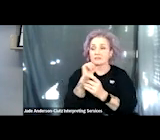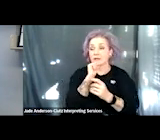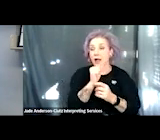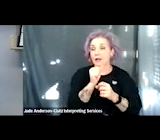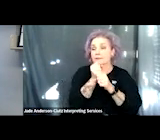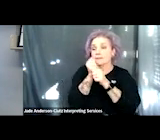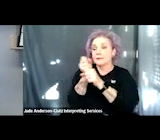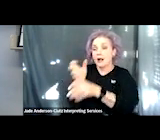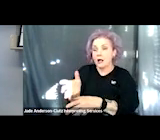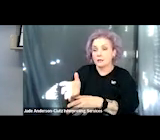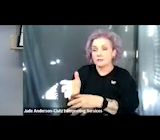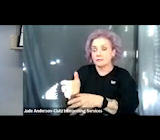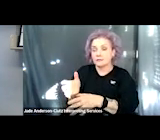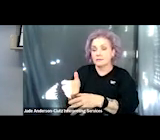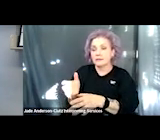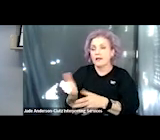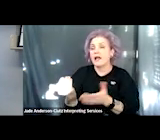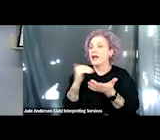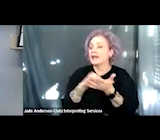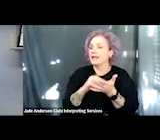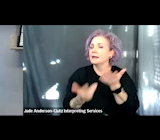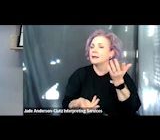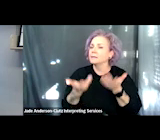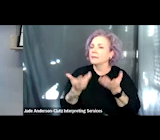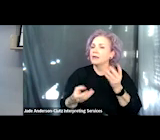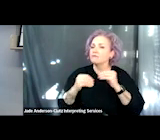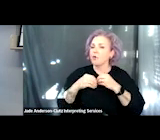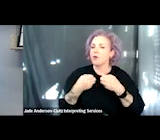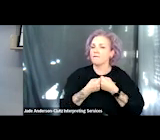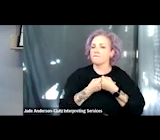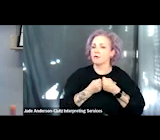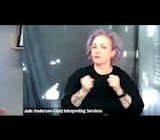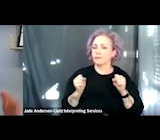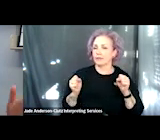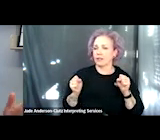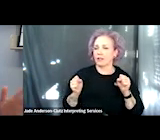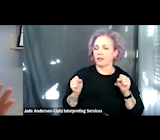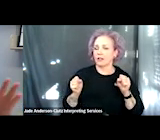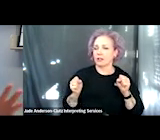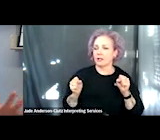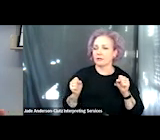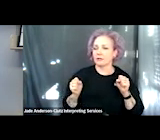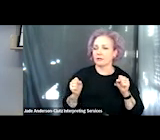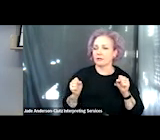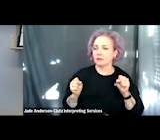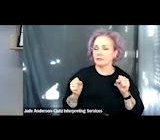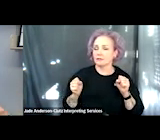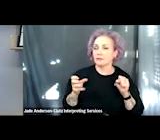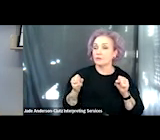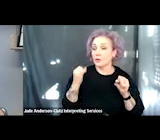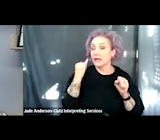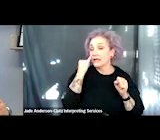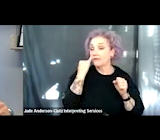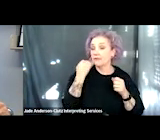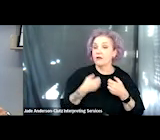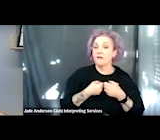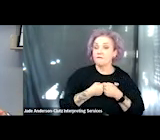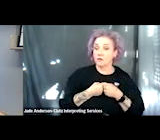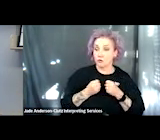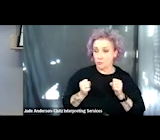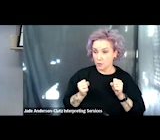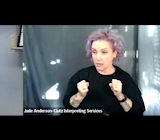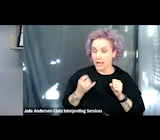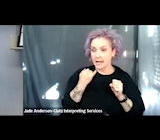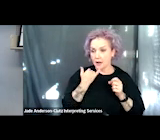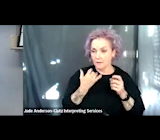as sort of a priming factor, something that increases the risk further. And if you have multiple risk factors, each of them are just a little bit,